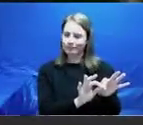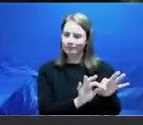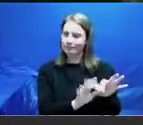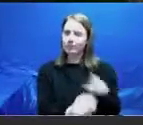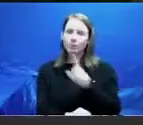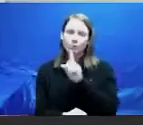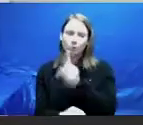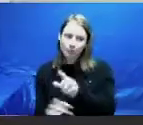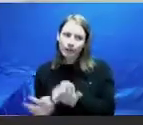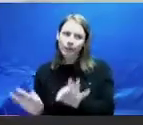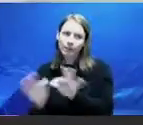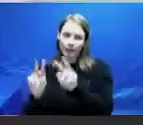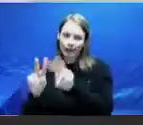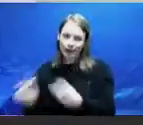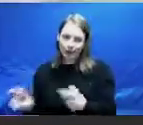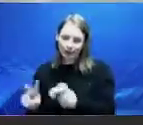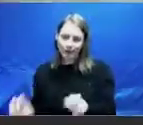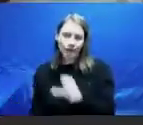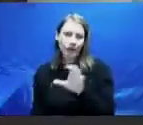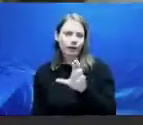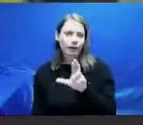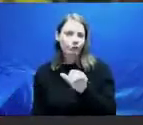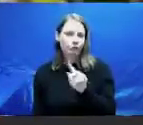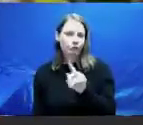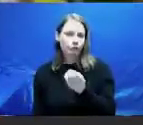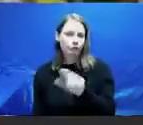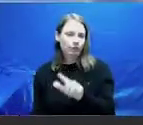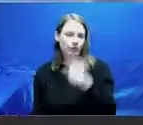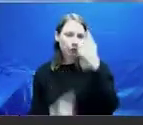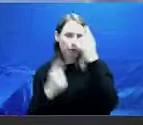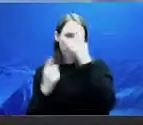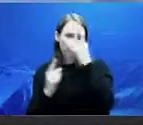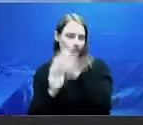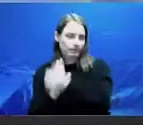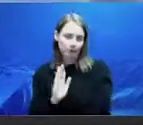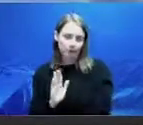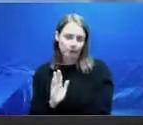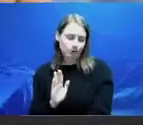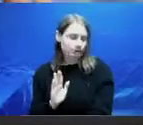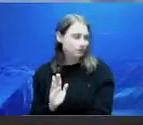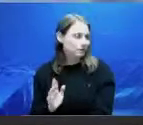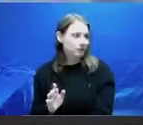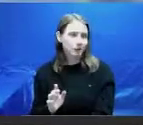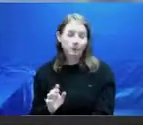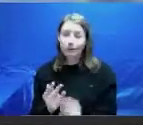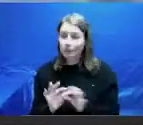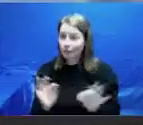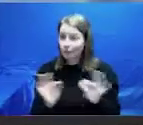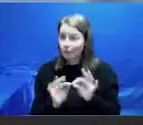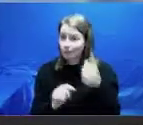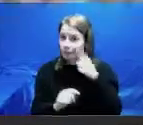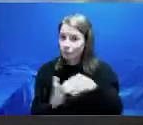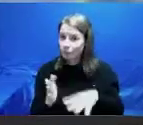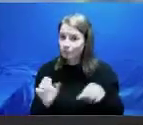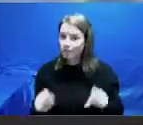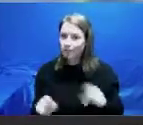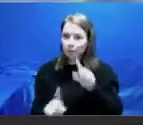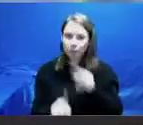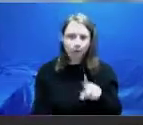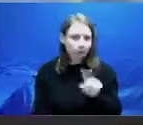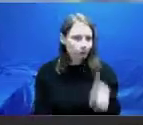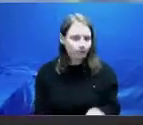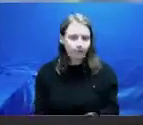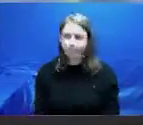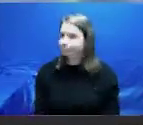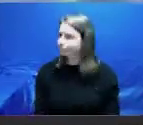skills and the thinking skills. We're gonna junk that one. It's not about answering a question. It's not about revising my